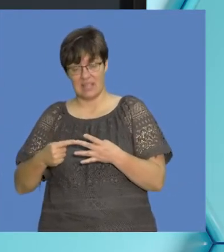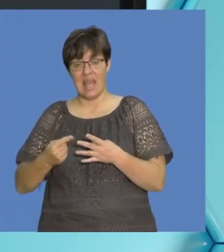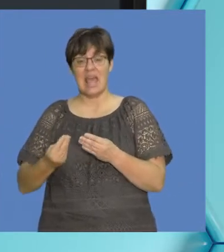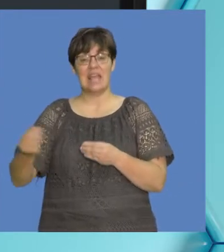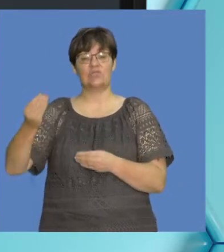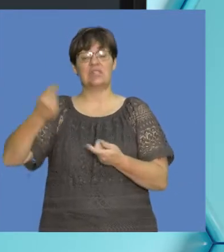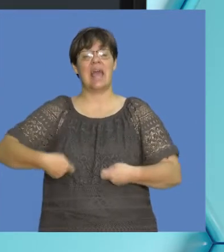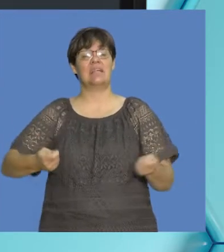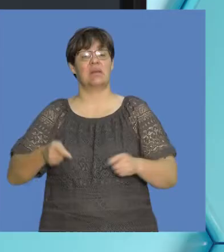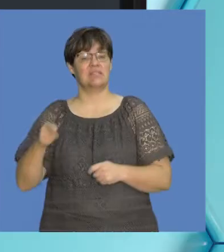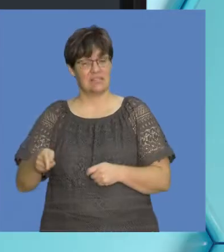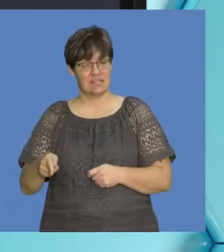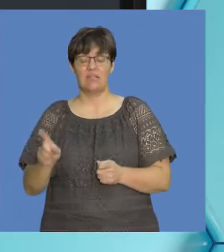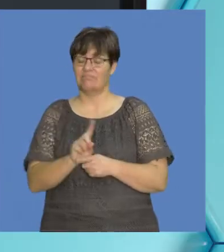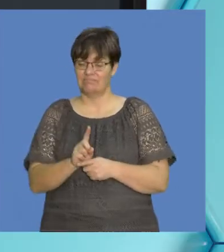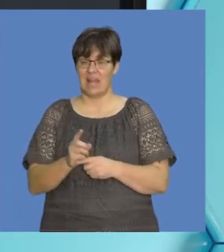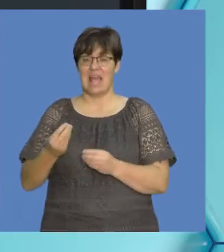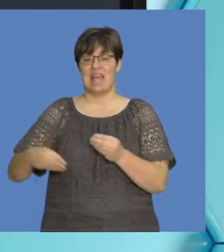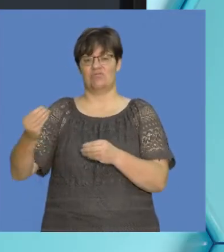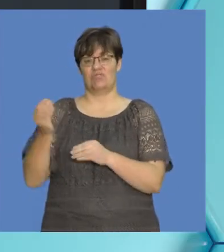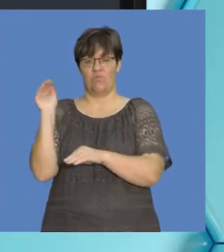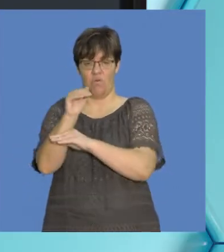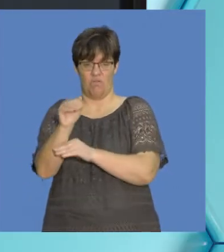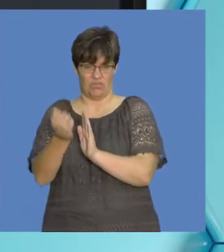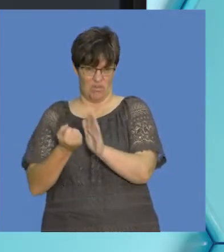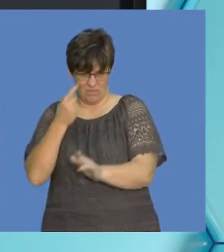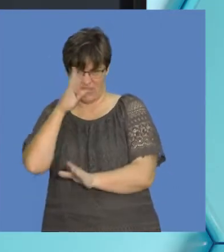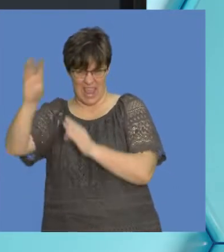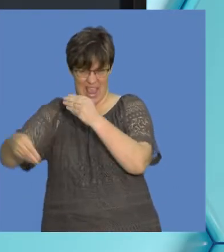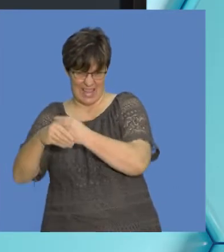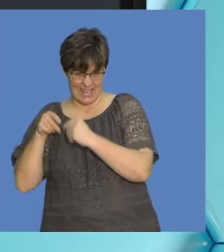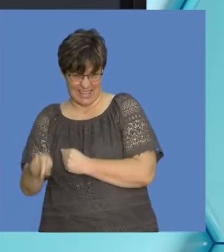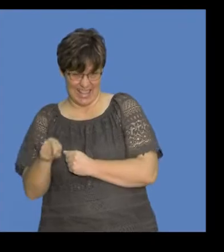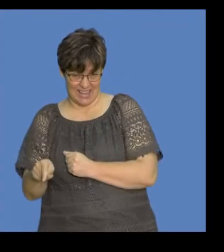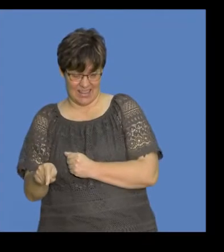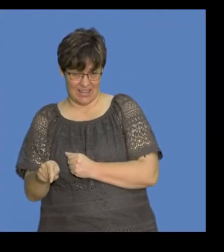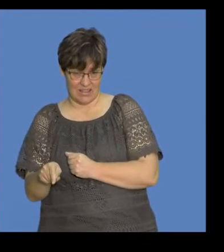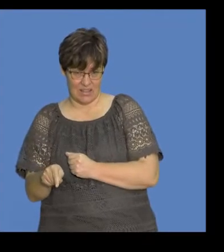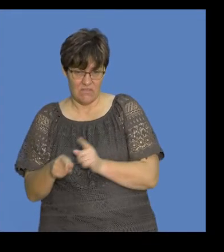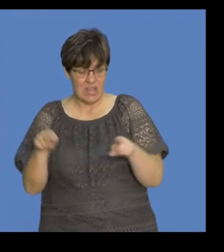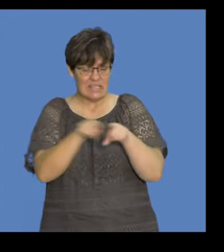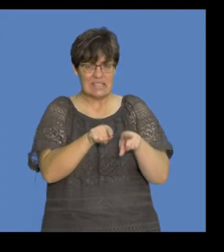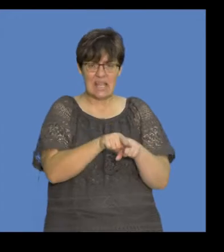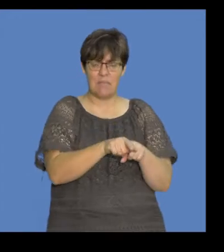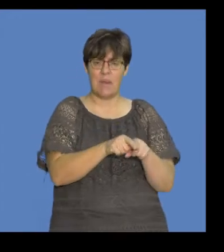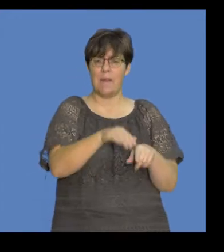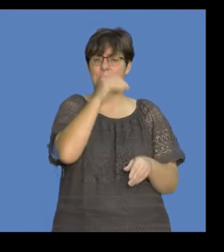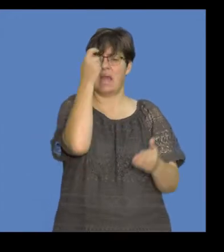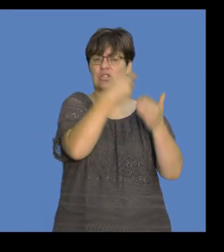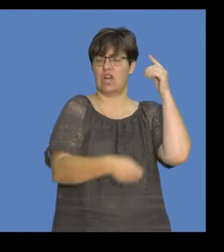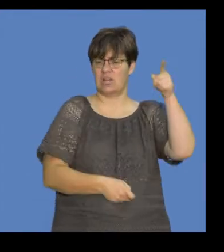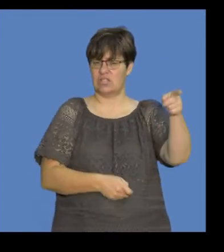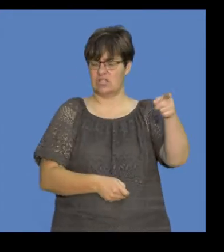expense is interest on overdraft. Now, can you see, if you had put it into the same account as bank